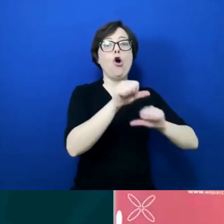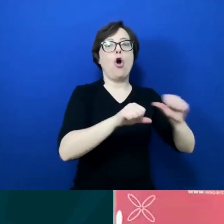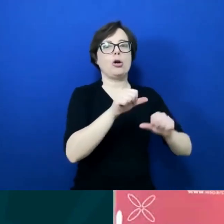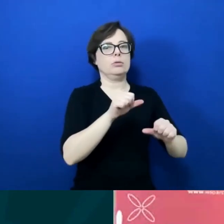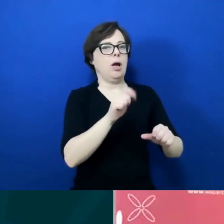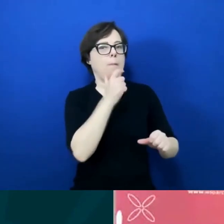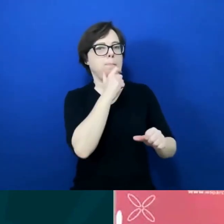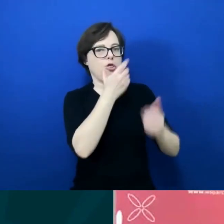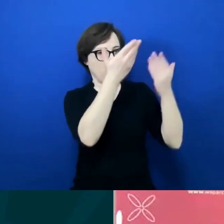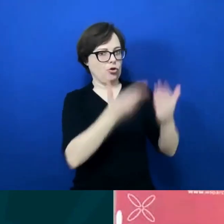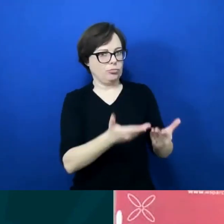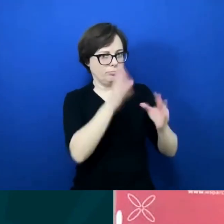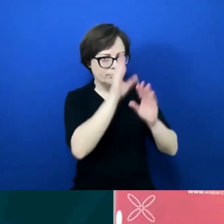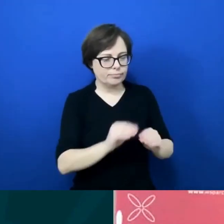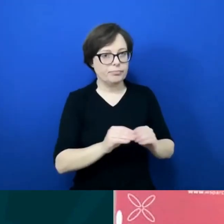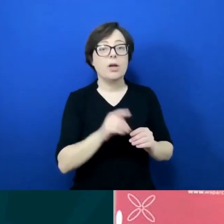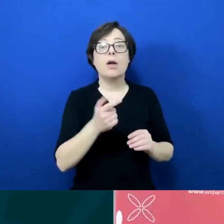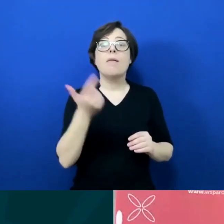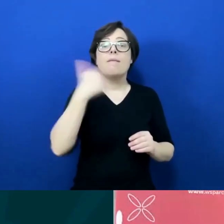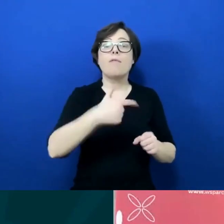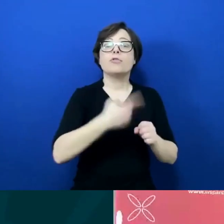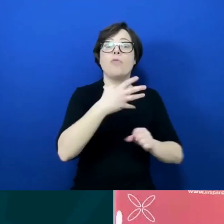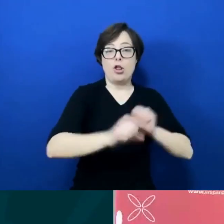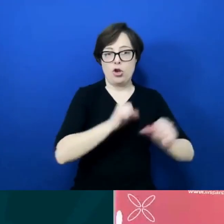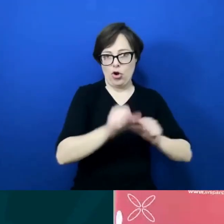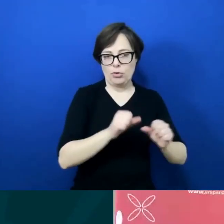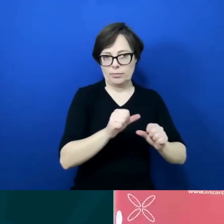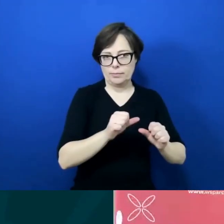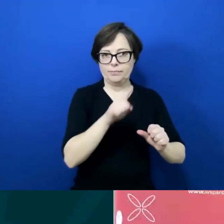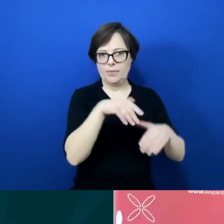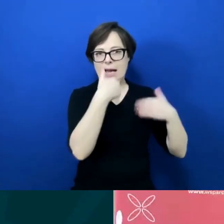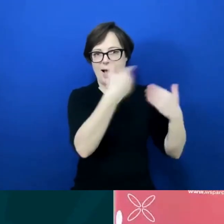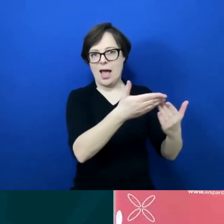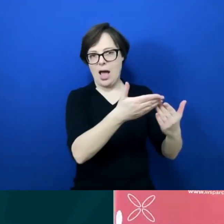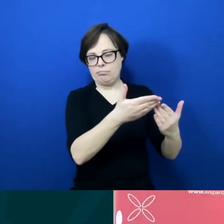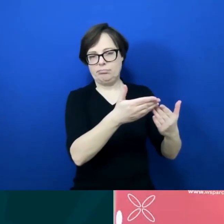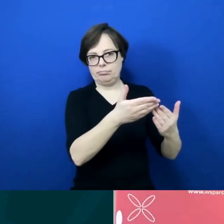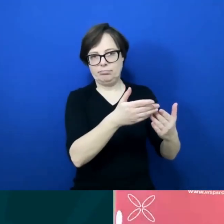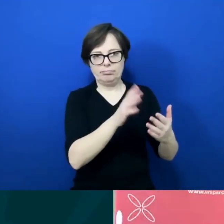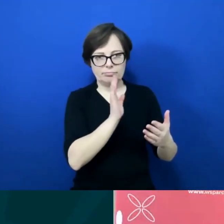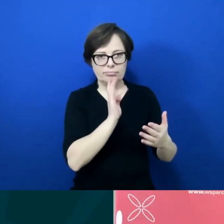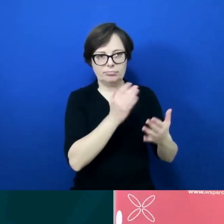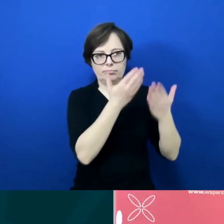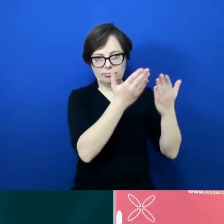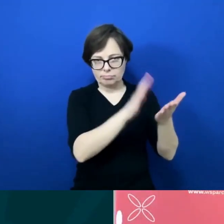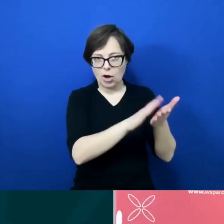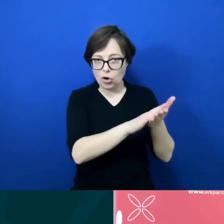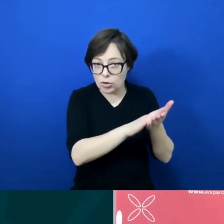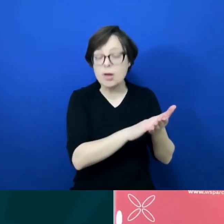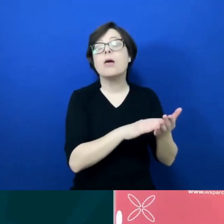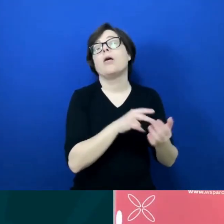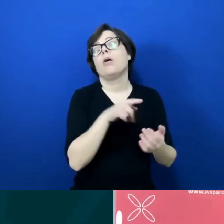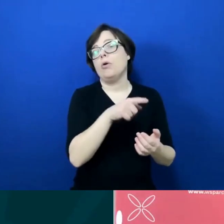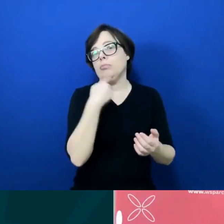received the title of the Resident of Bydgoszcz of the Year in 2024. When he received this title, it was said that